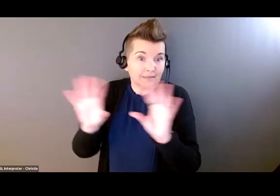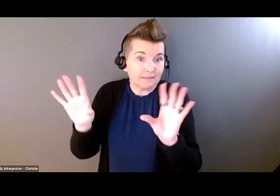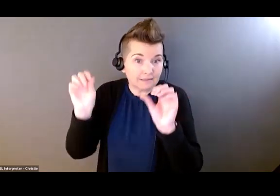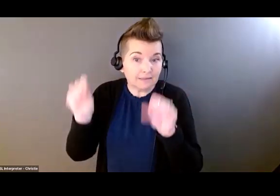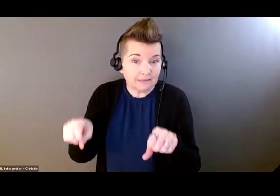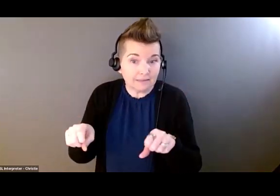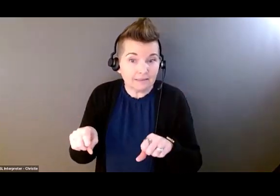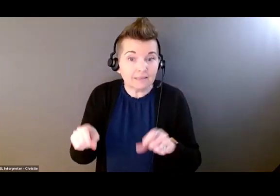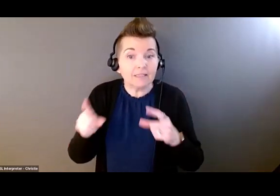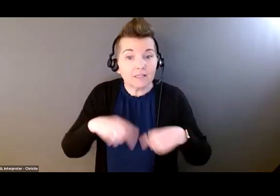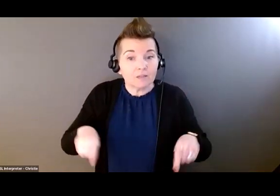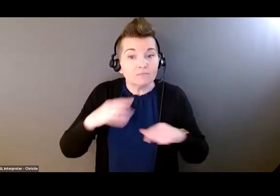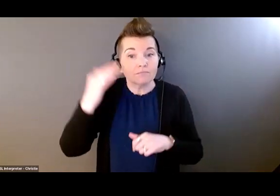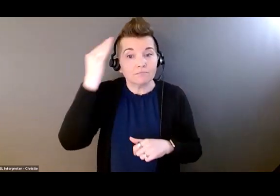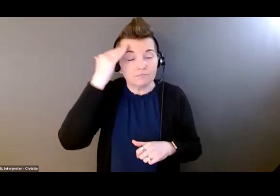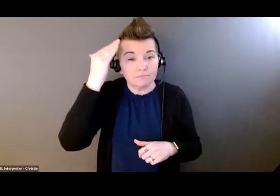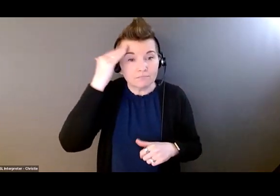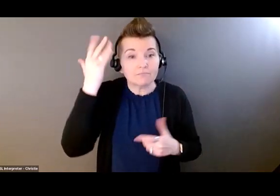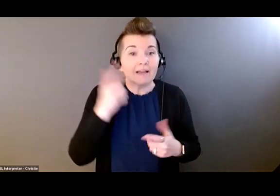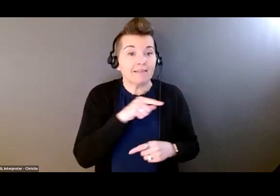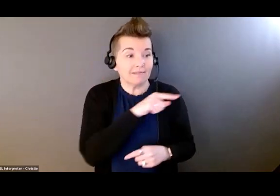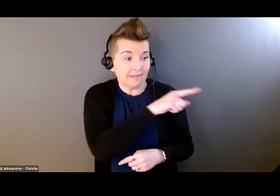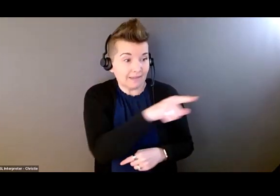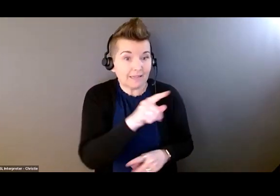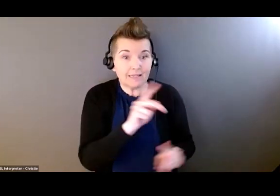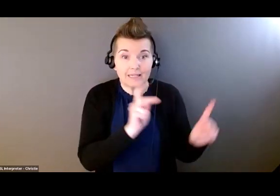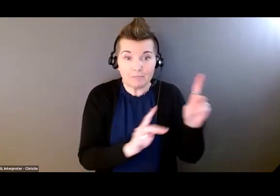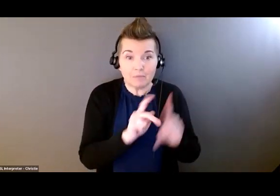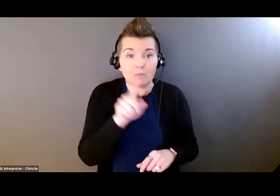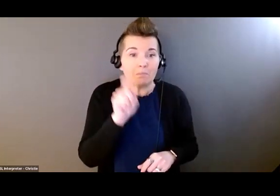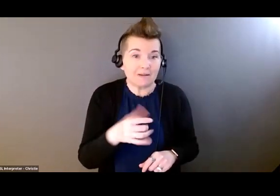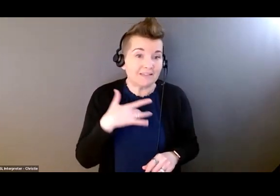and care, does